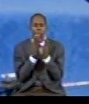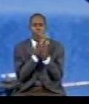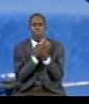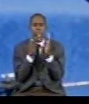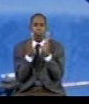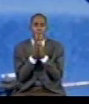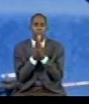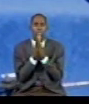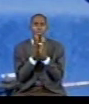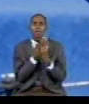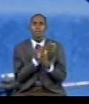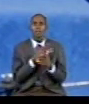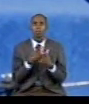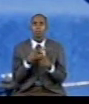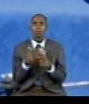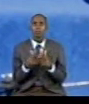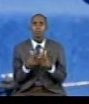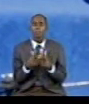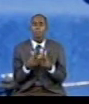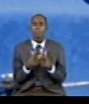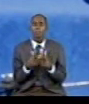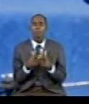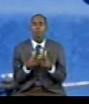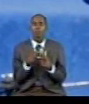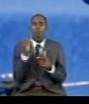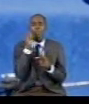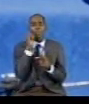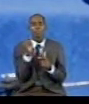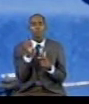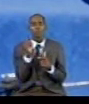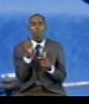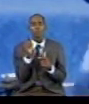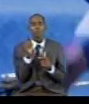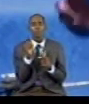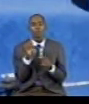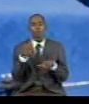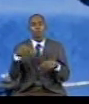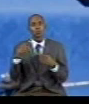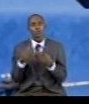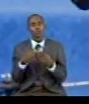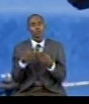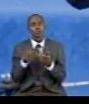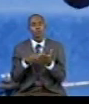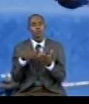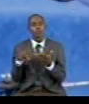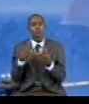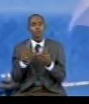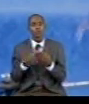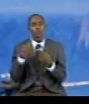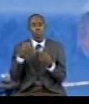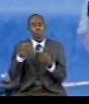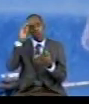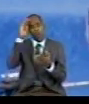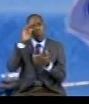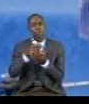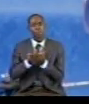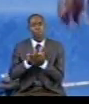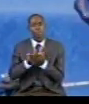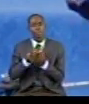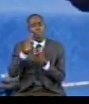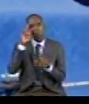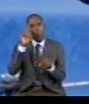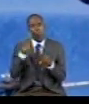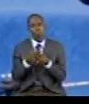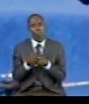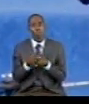And I went to report to one of my husband brother, who is in